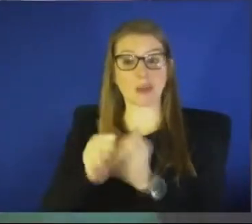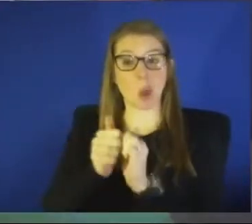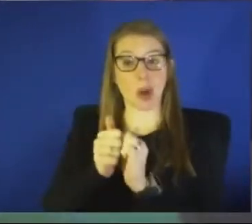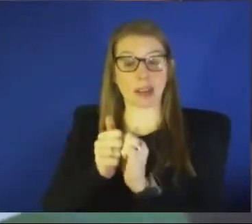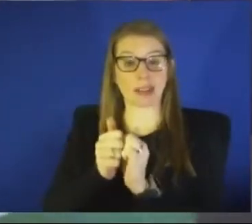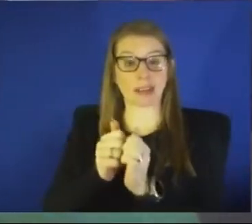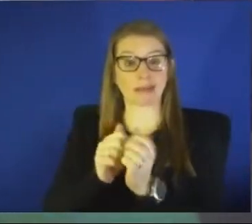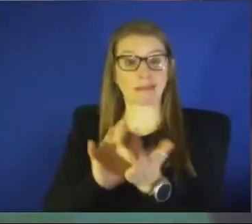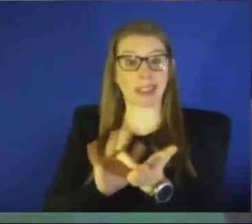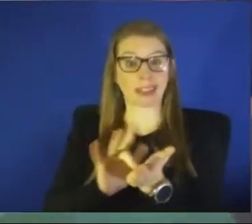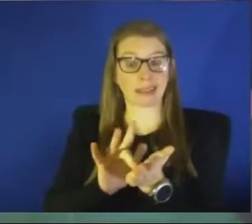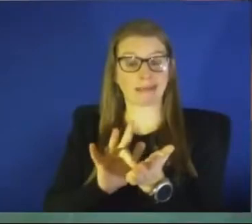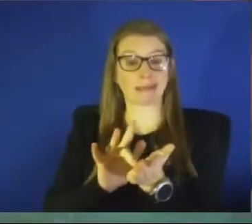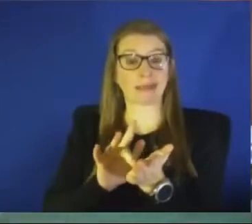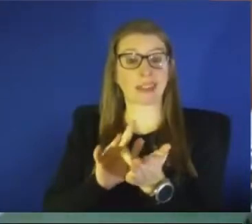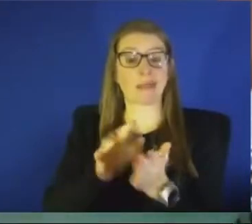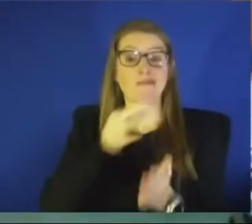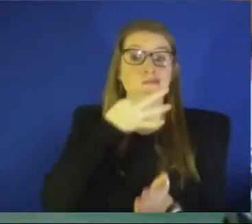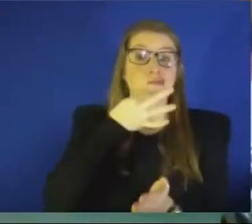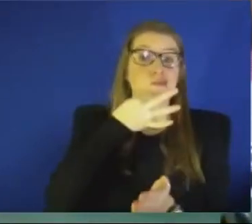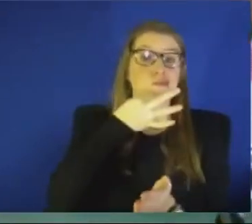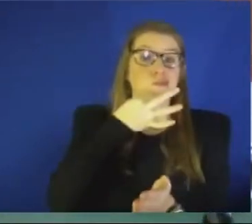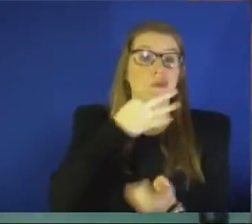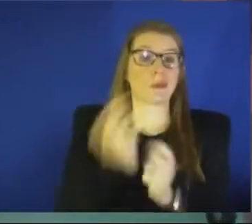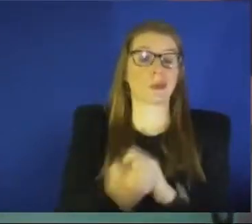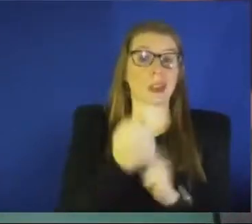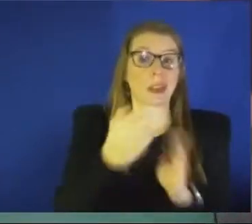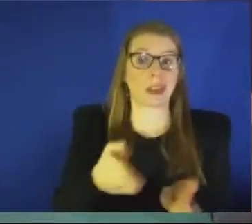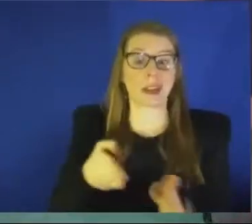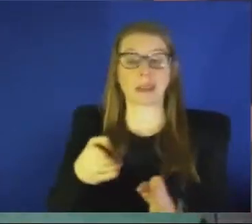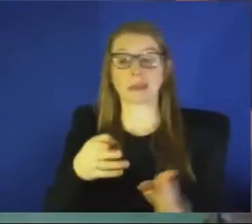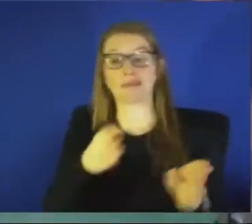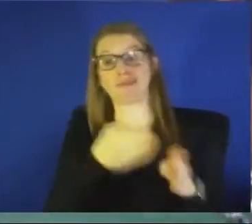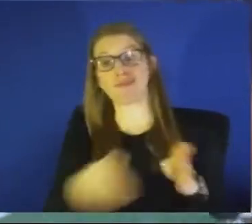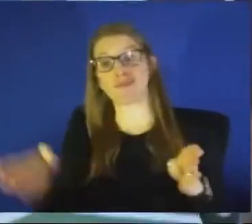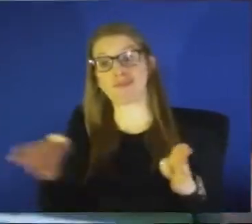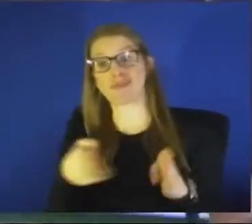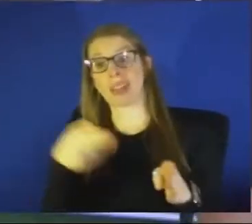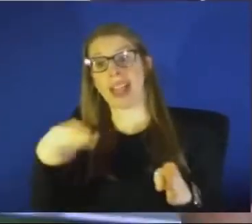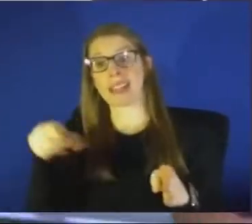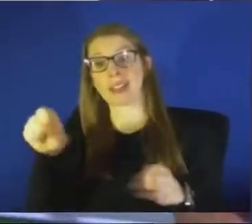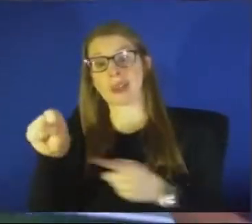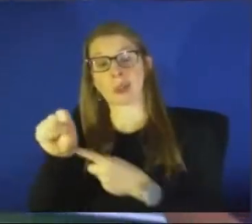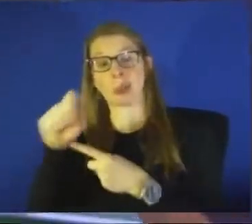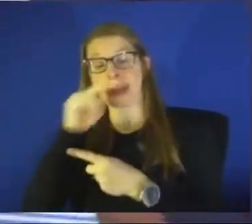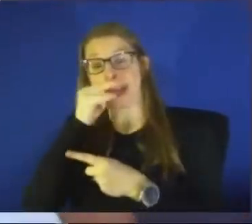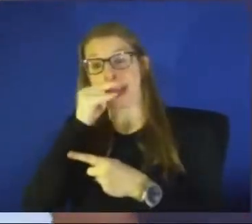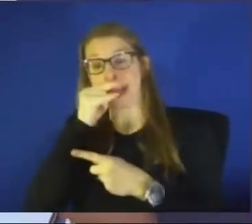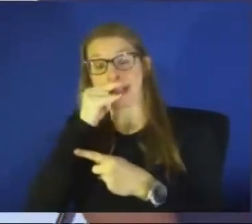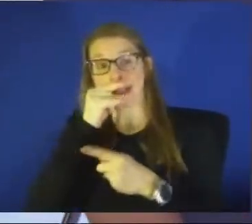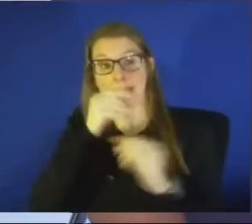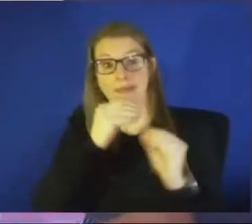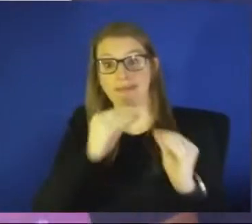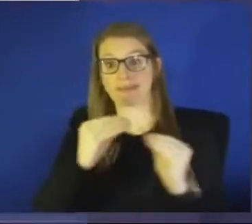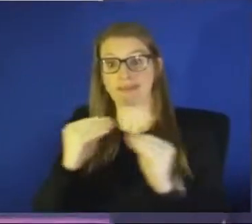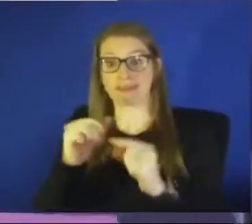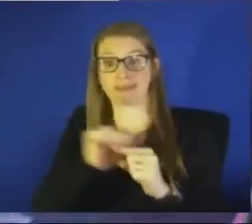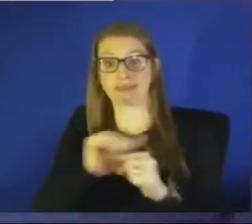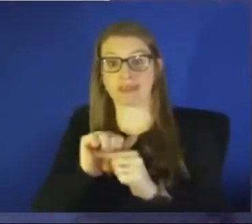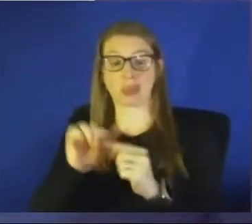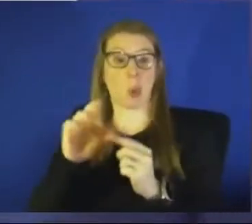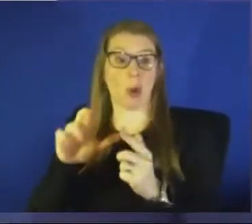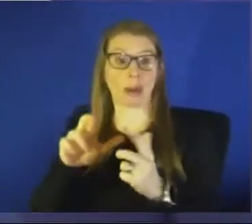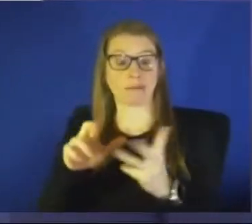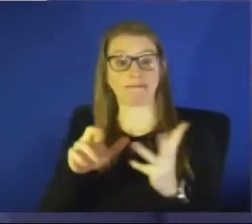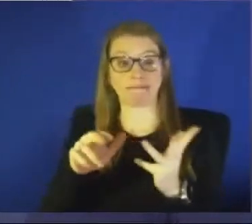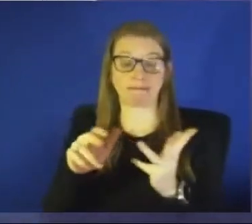athletes to our high schoolers, our kids. Good morning to you. How are you? Good morning. Doing well. Good. Are you a golfer? I say that I am,